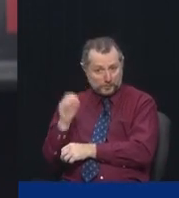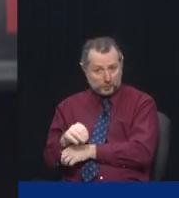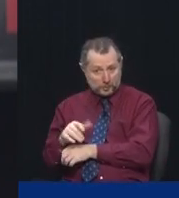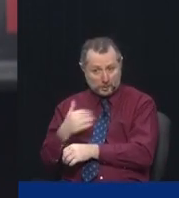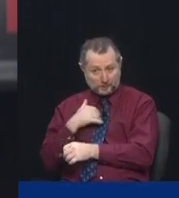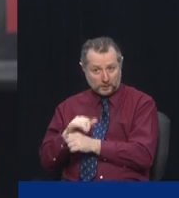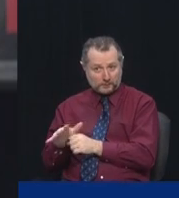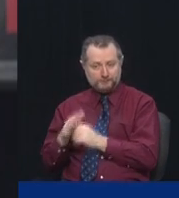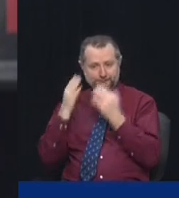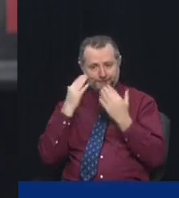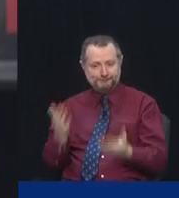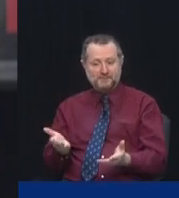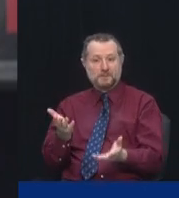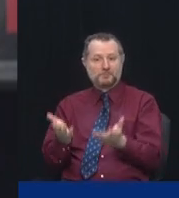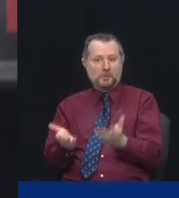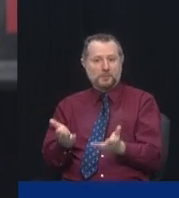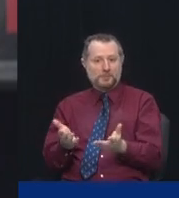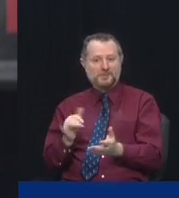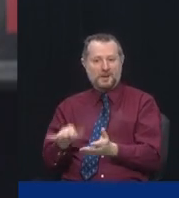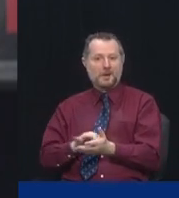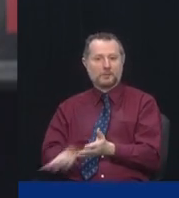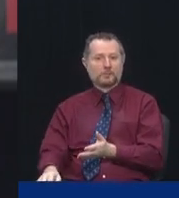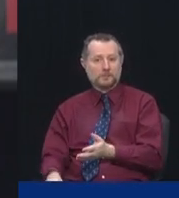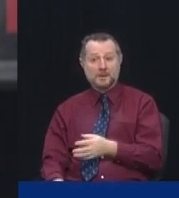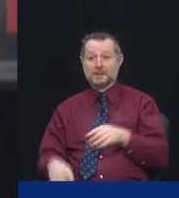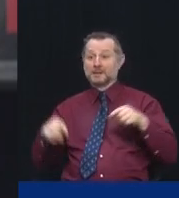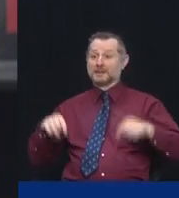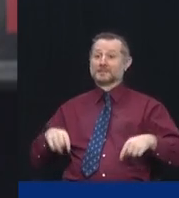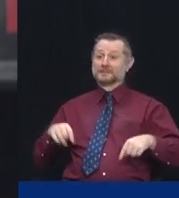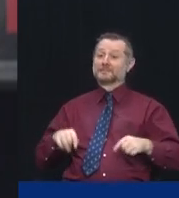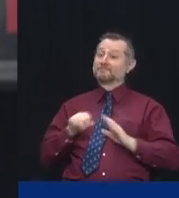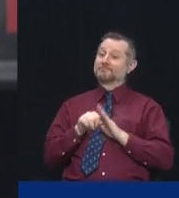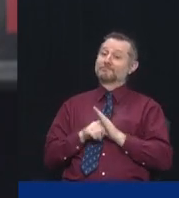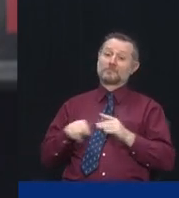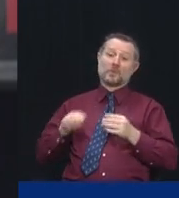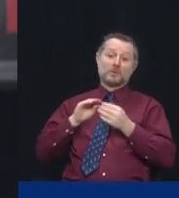very amorphous and changing topic.